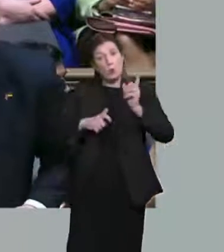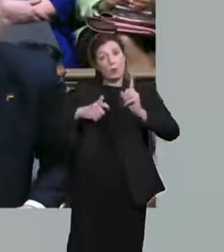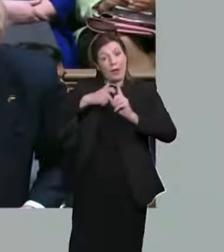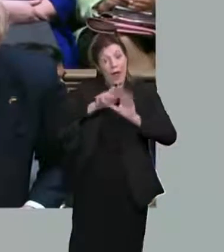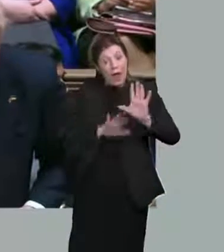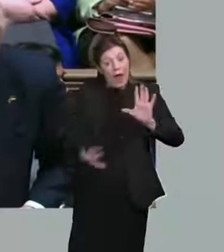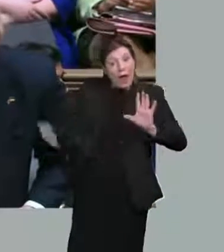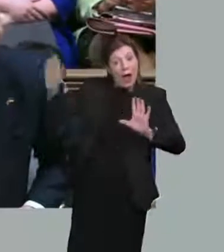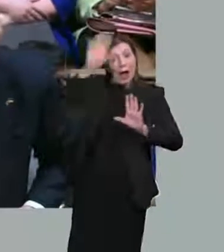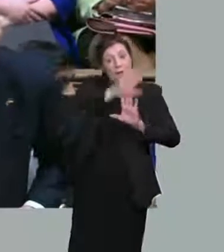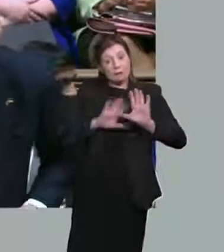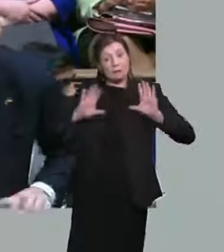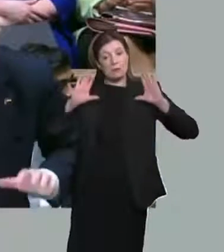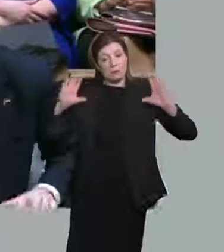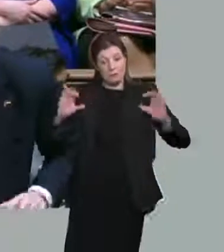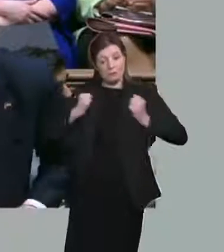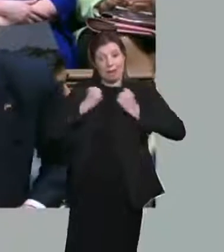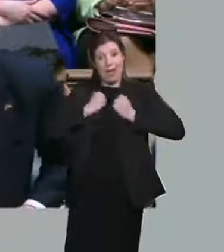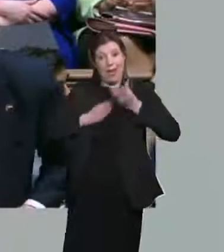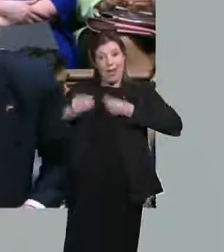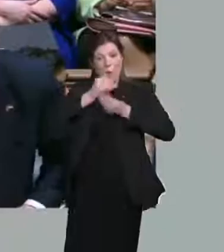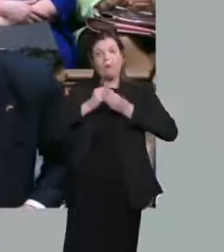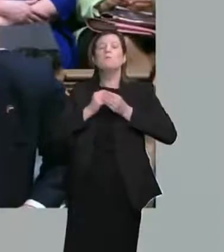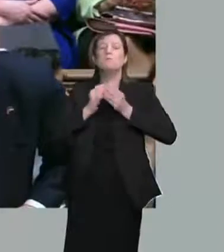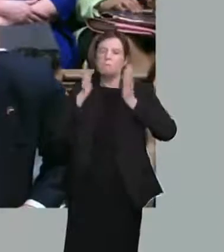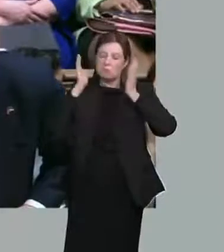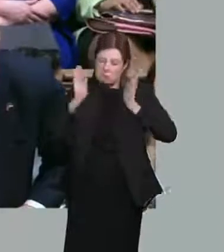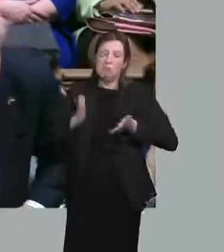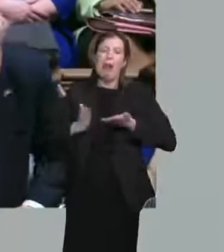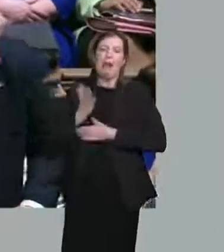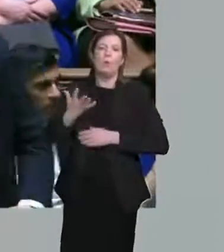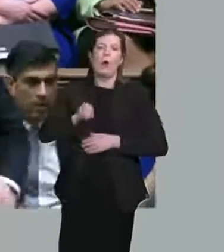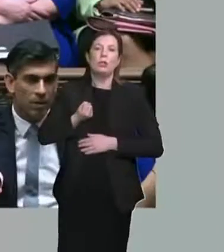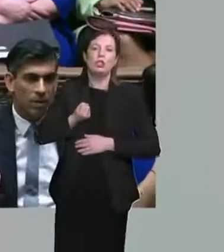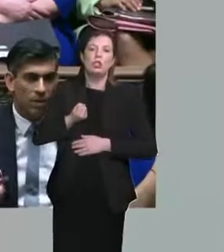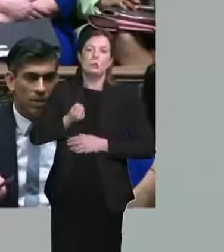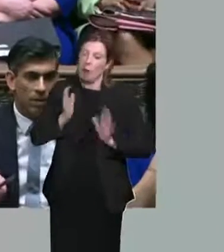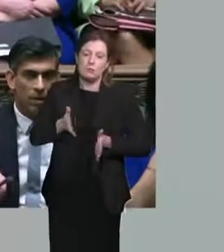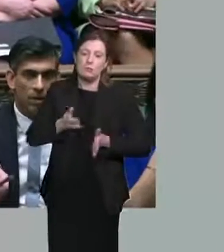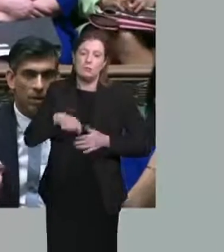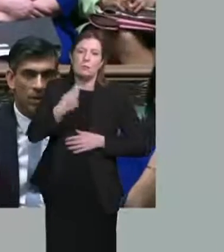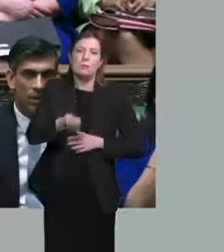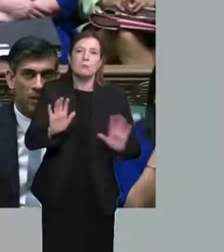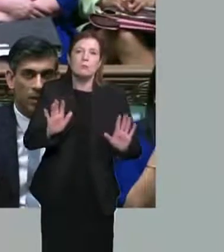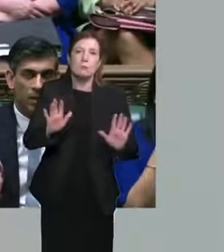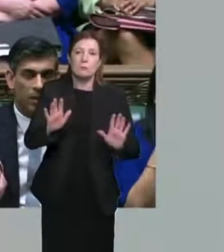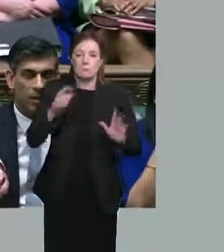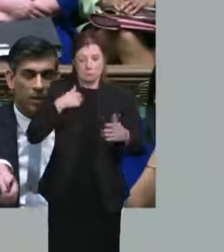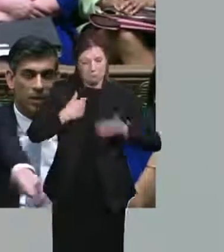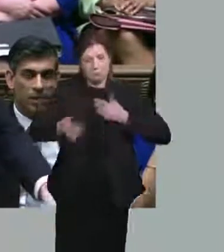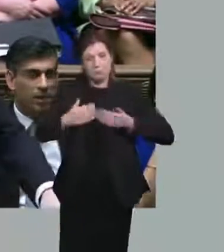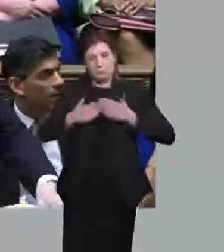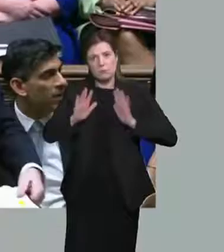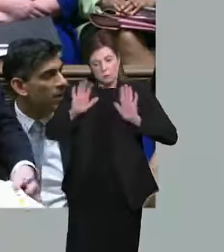UK exclusive economic zone gets paid the living wage, and Mr. Speaker, we'll do it as fast as we possibly can with